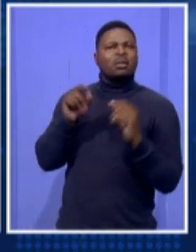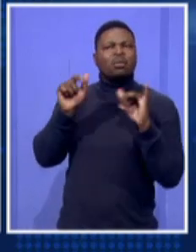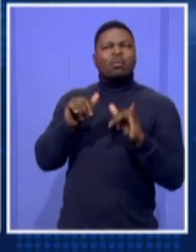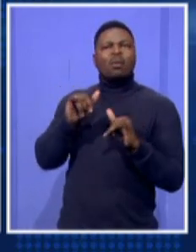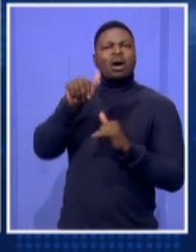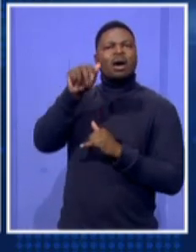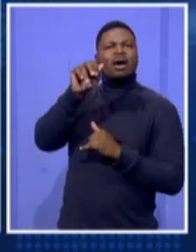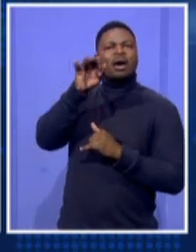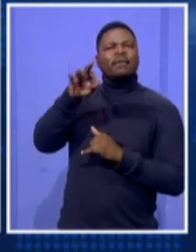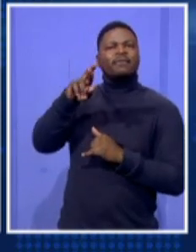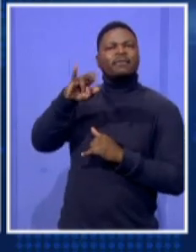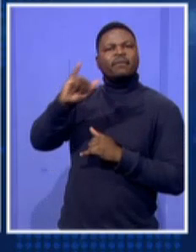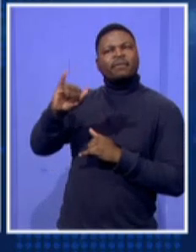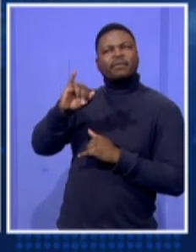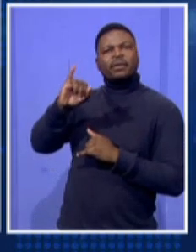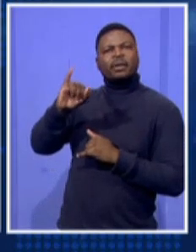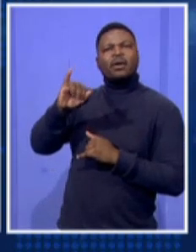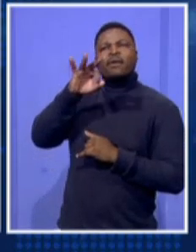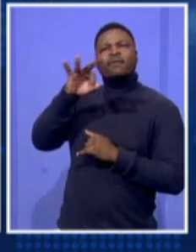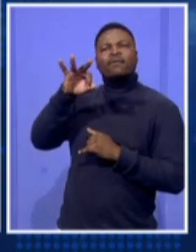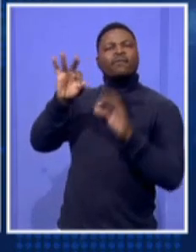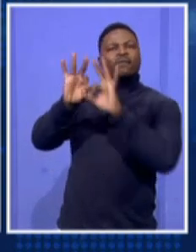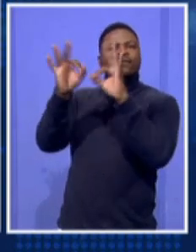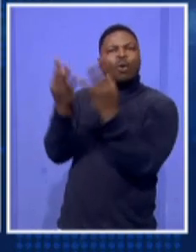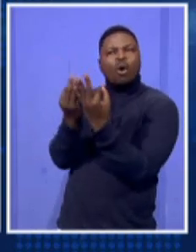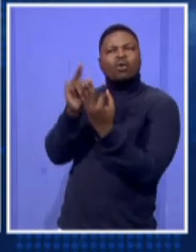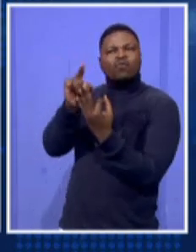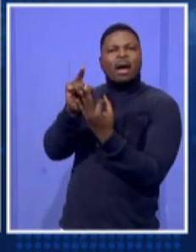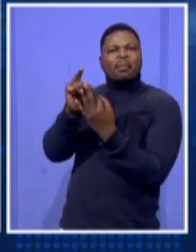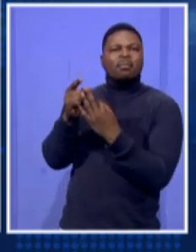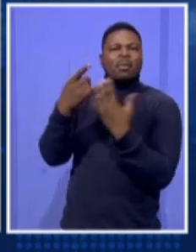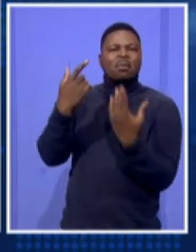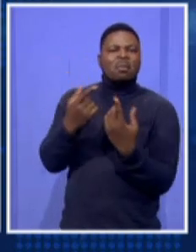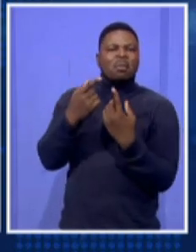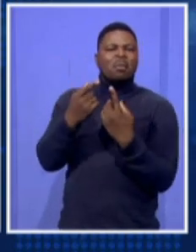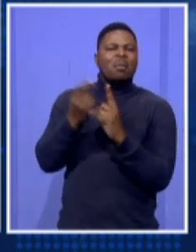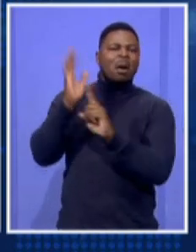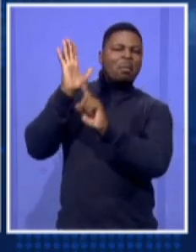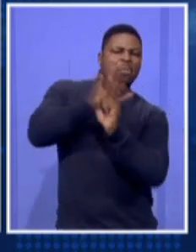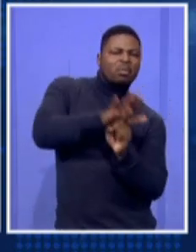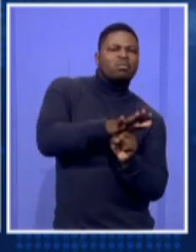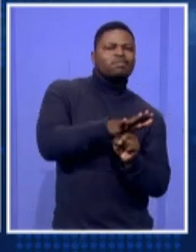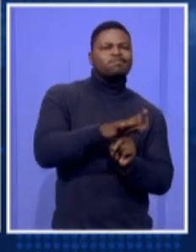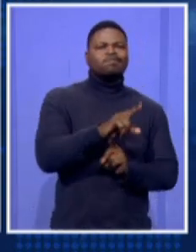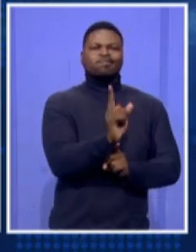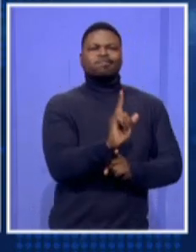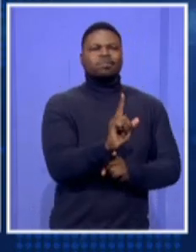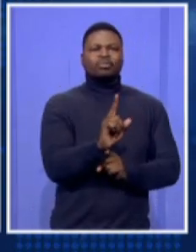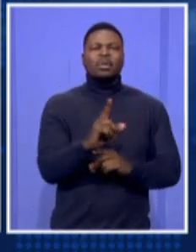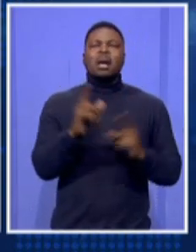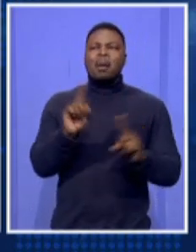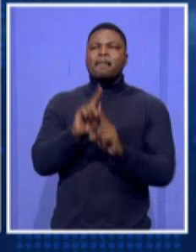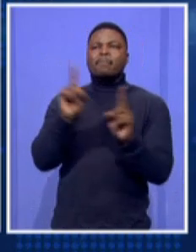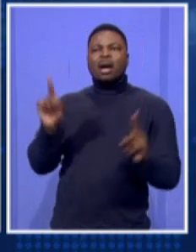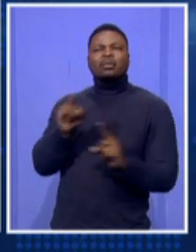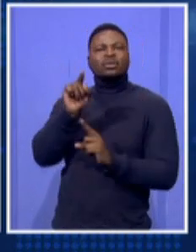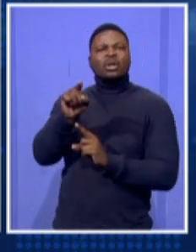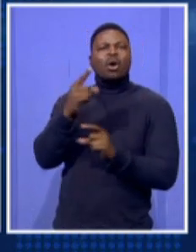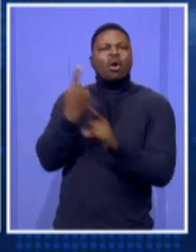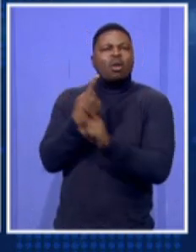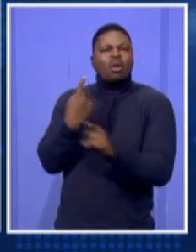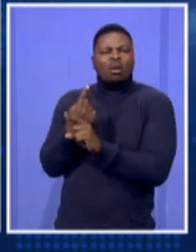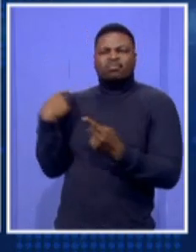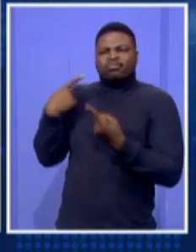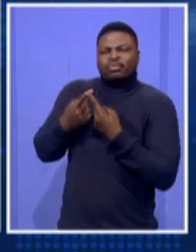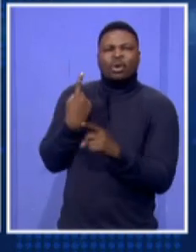is narrow-minded, focusing on the past, hankering on a past that they want to try and